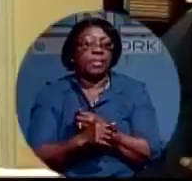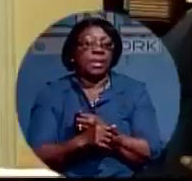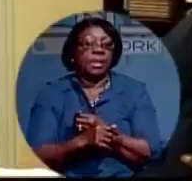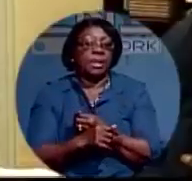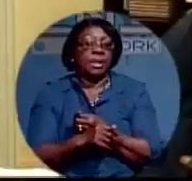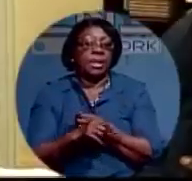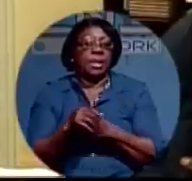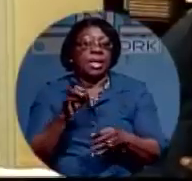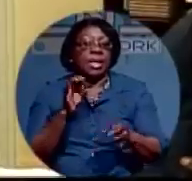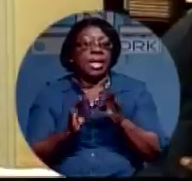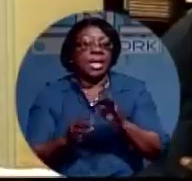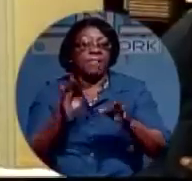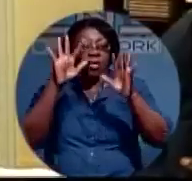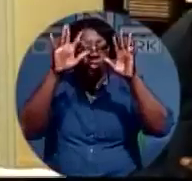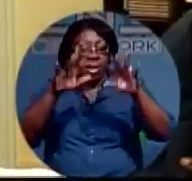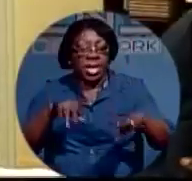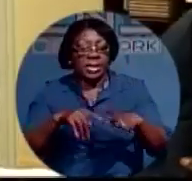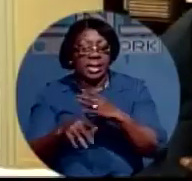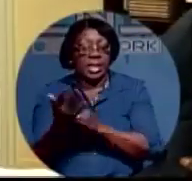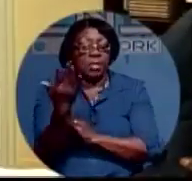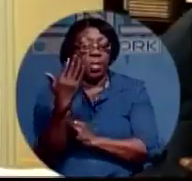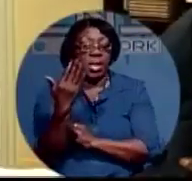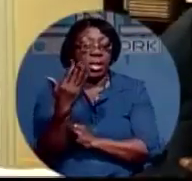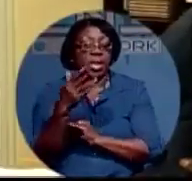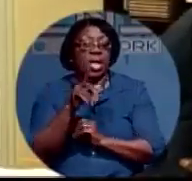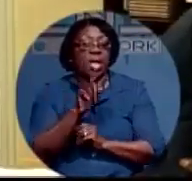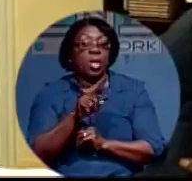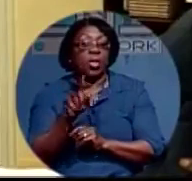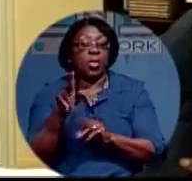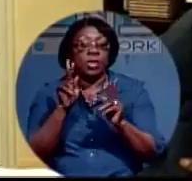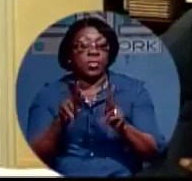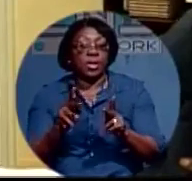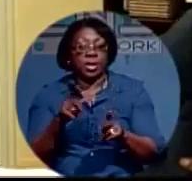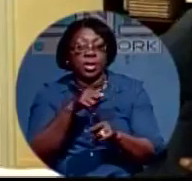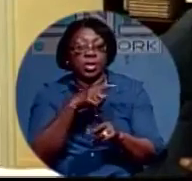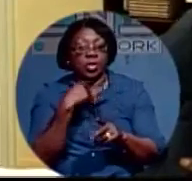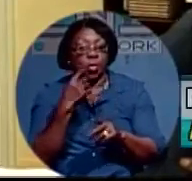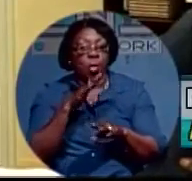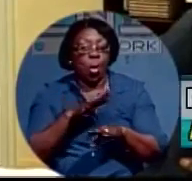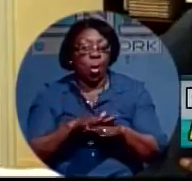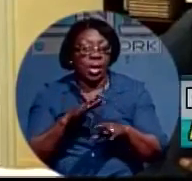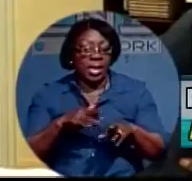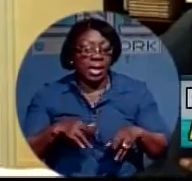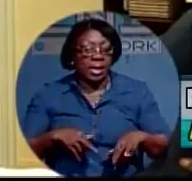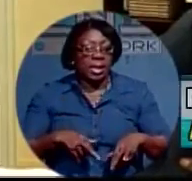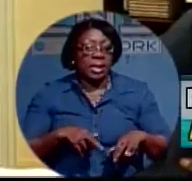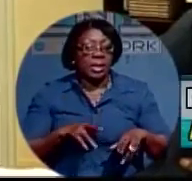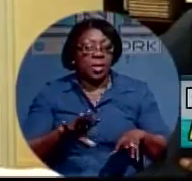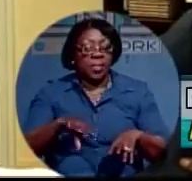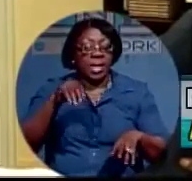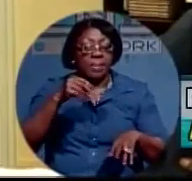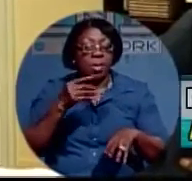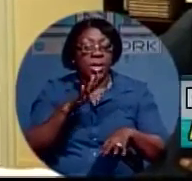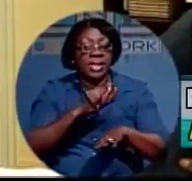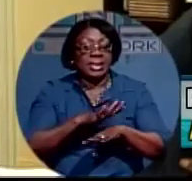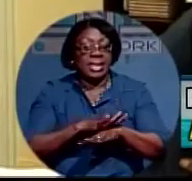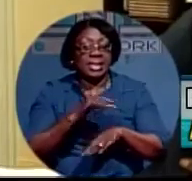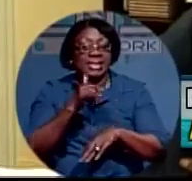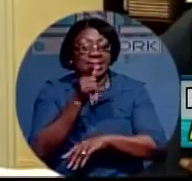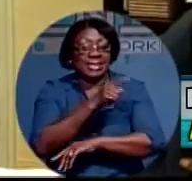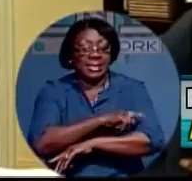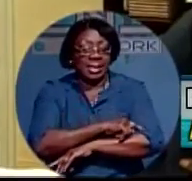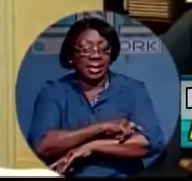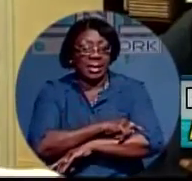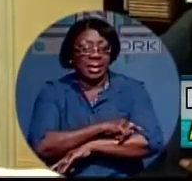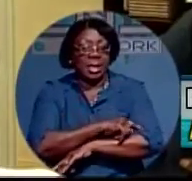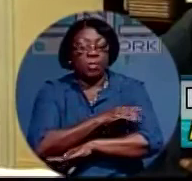so if it rains in the morning, those persons who may be collected on that particular day on the various beats are